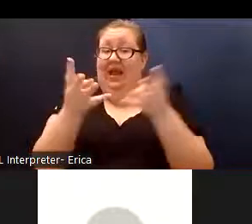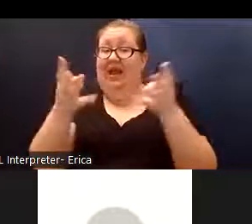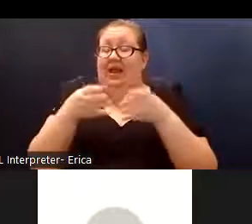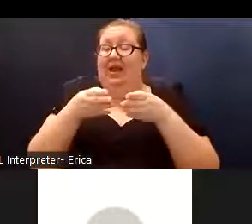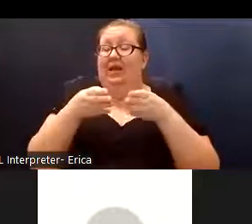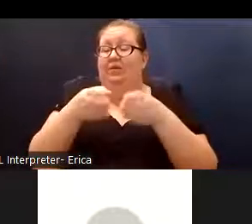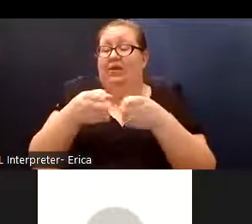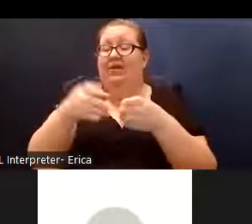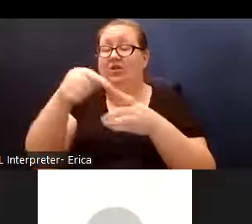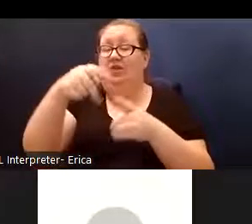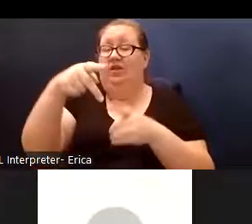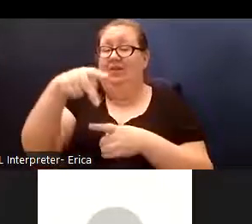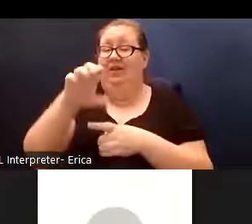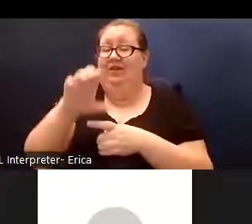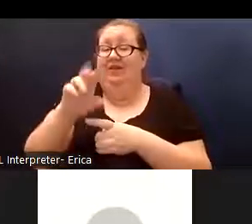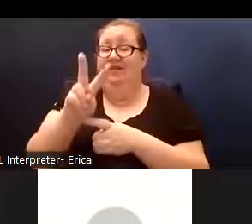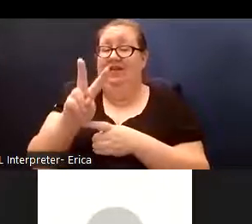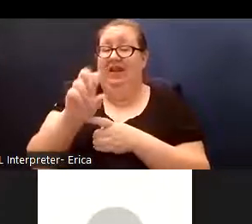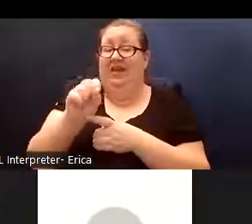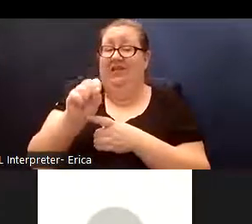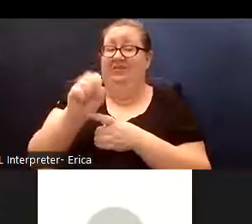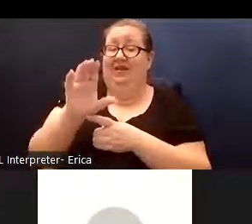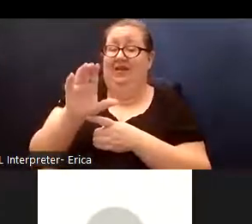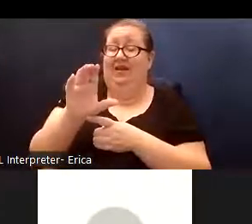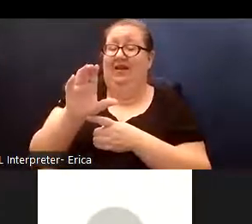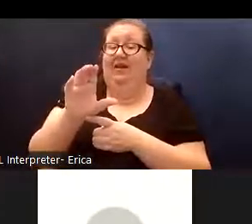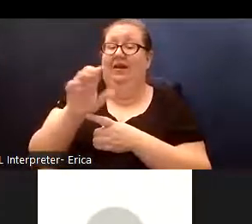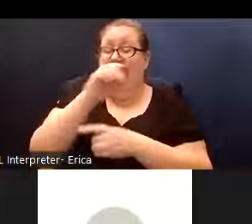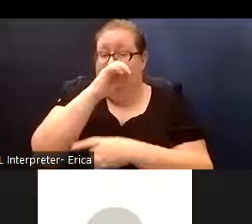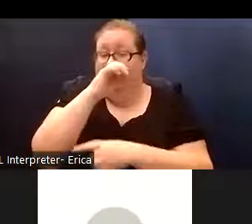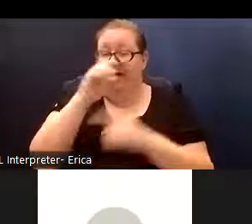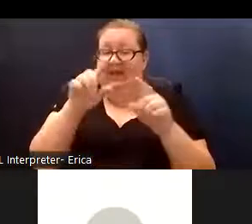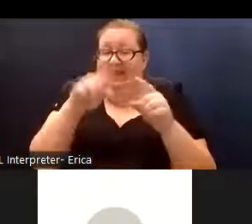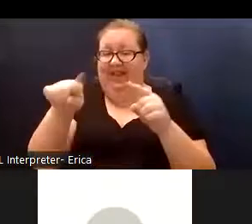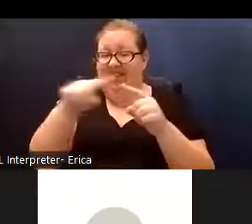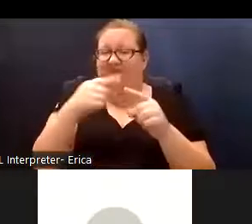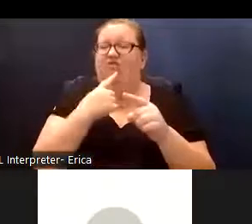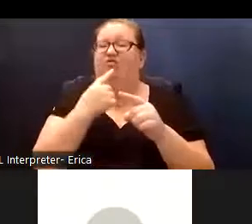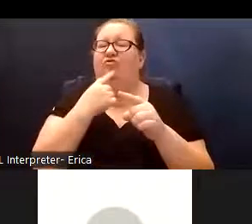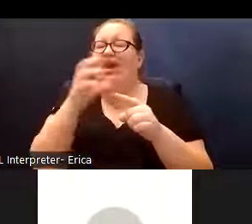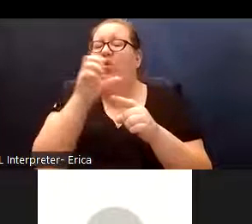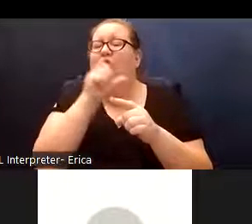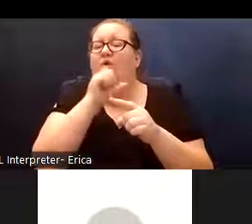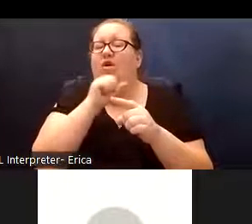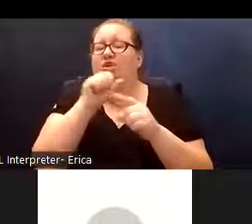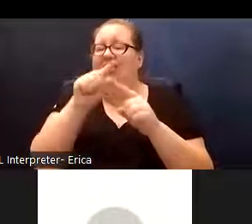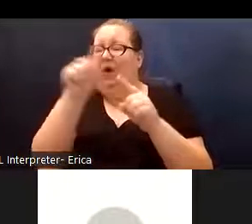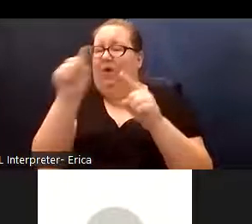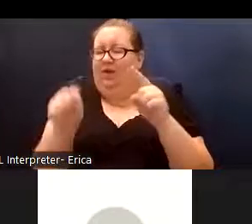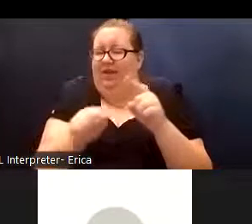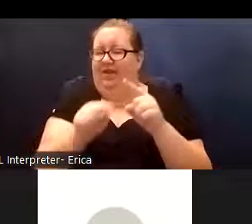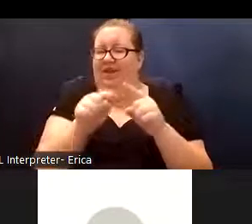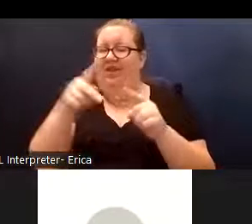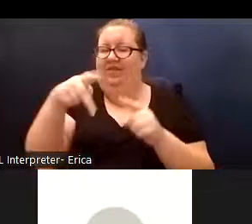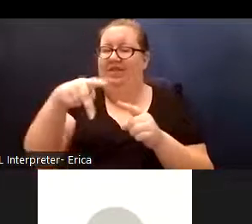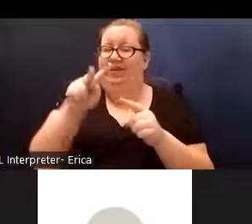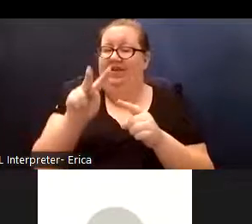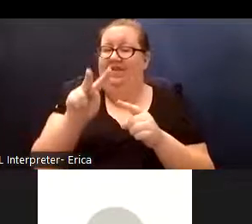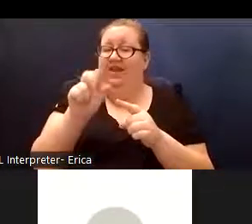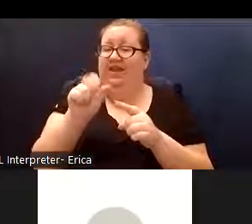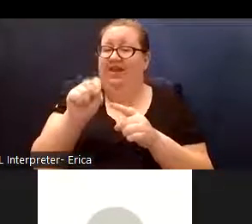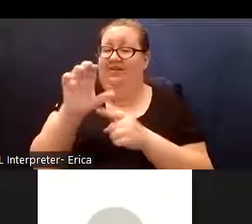treatment plant that you can see in this red-orange outline here. The PVSC